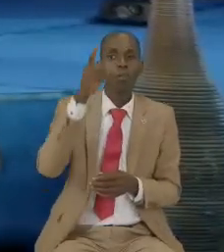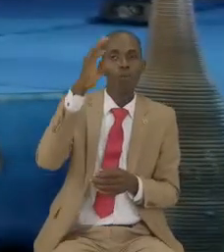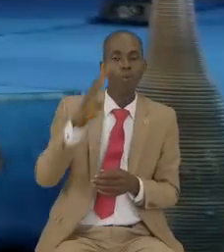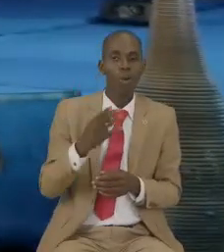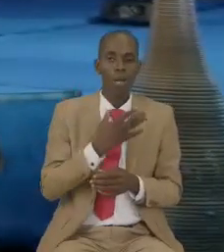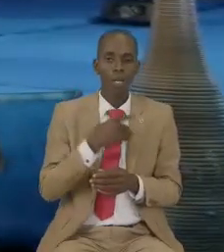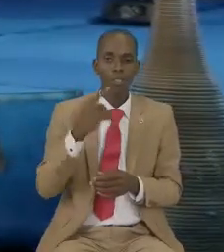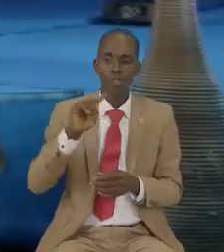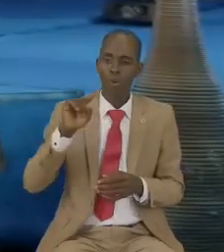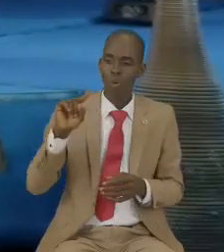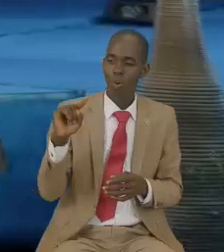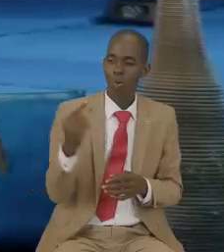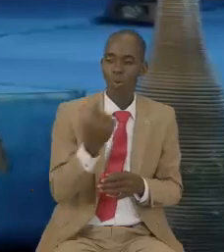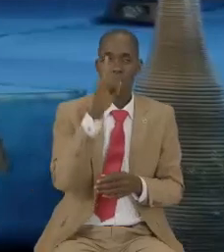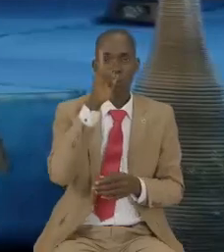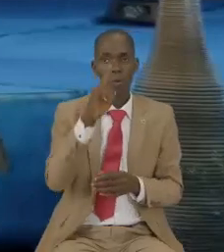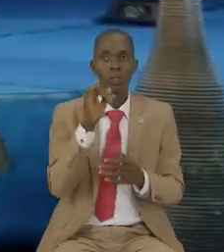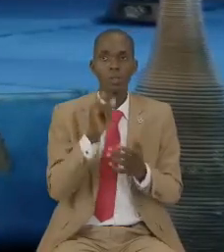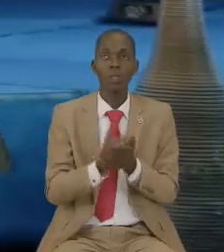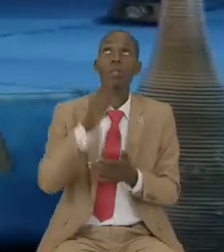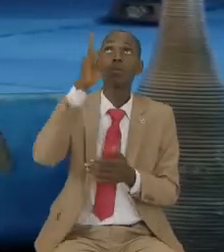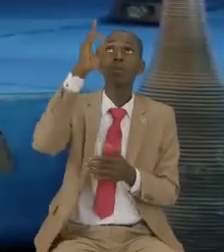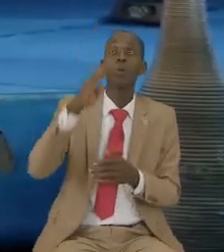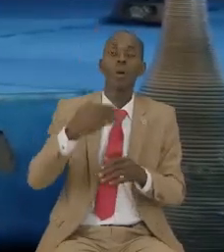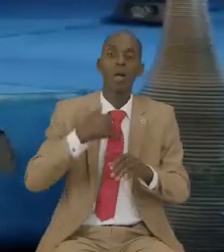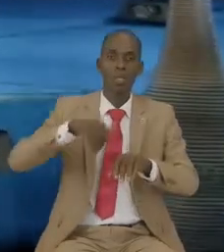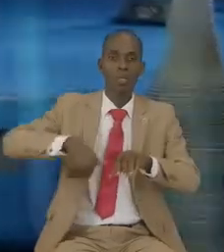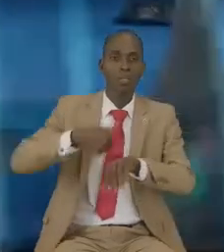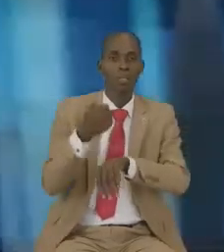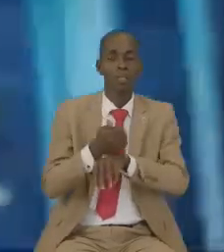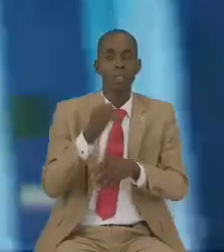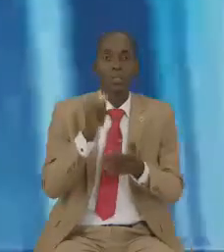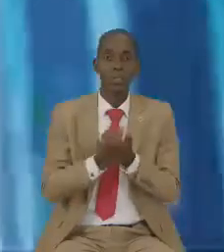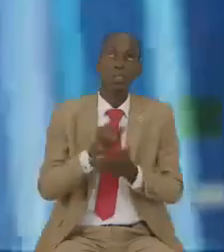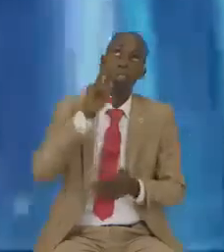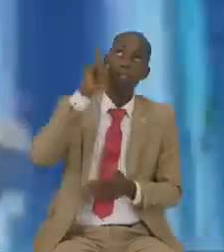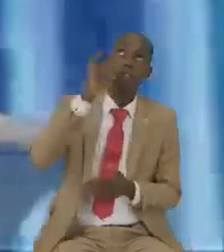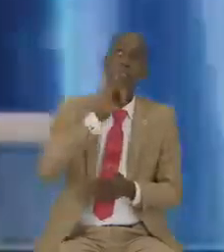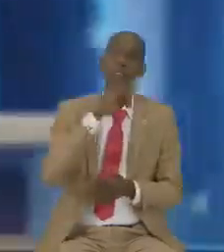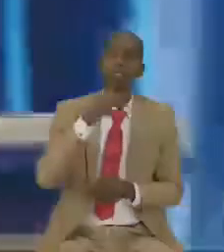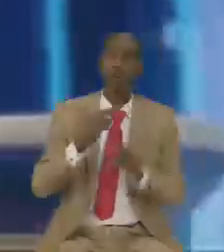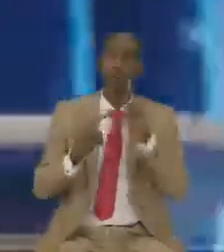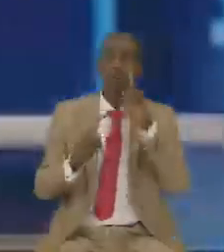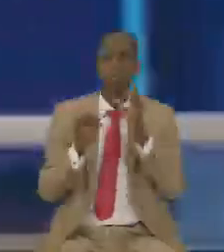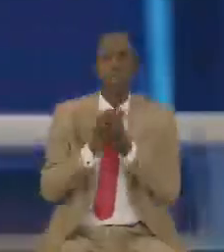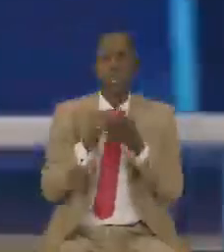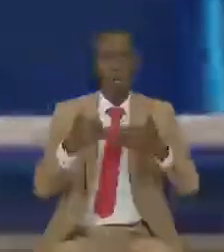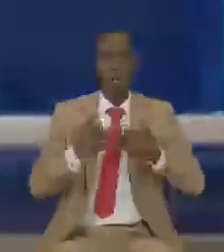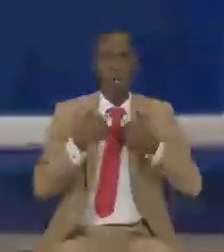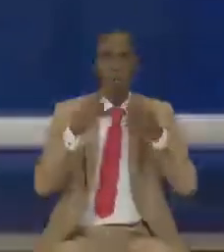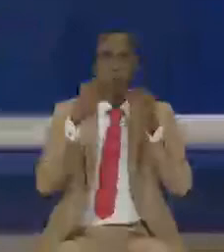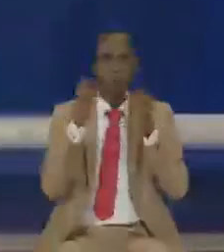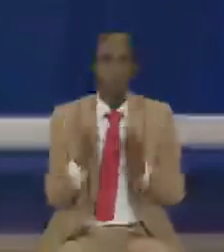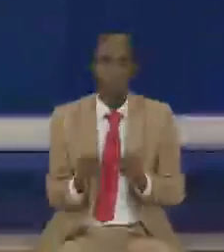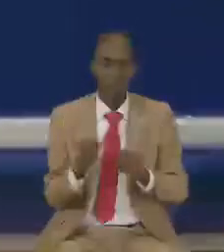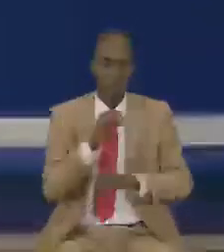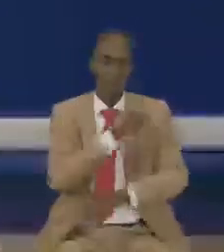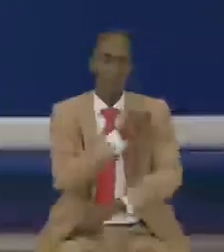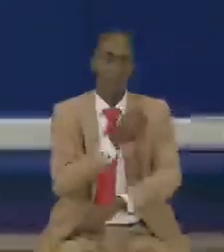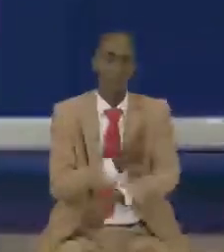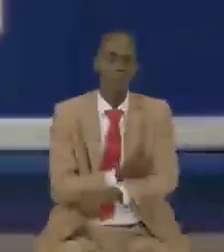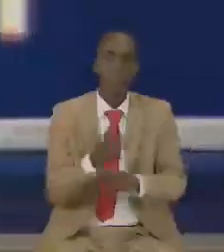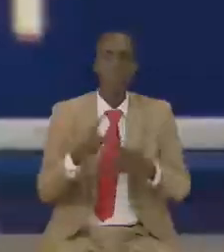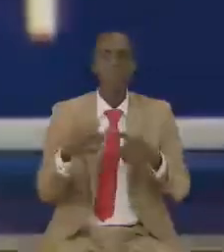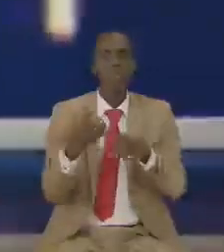one that God has affirmed that he is the one that has the power, authority to